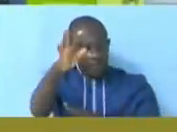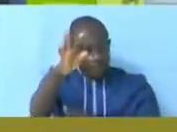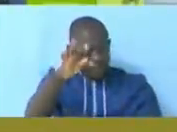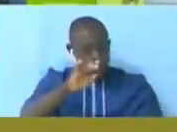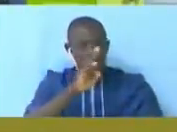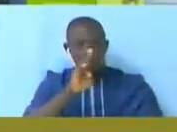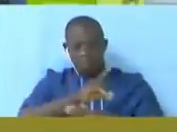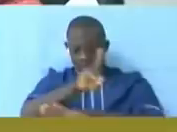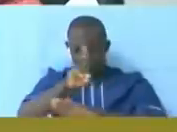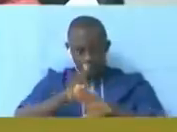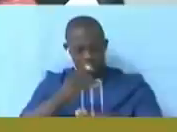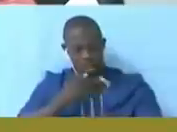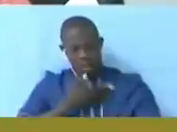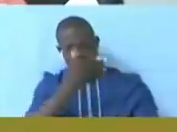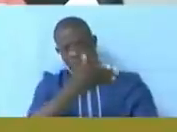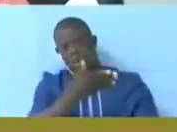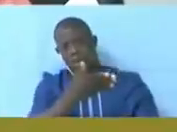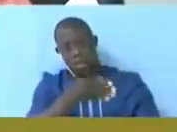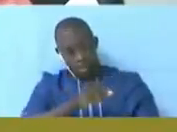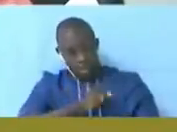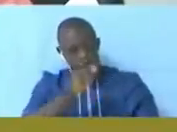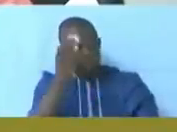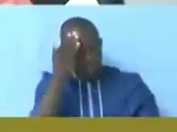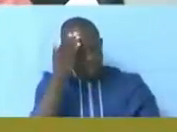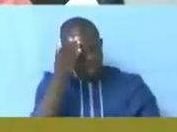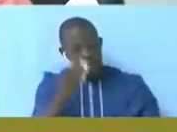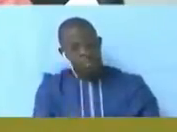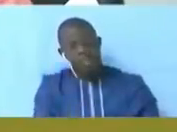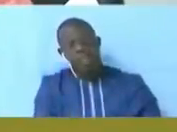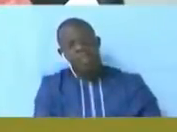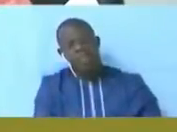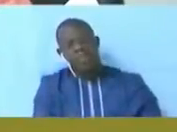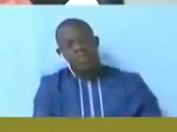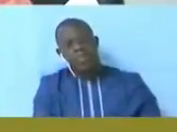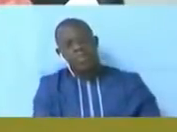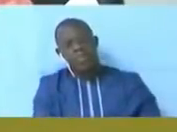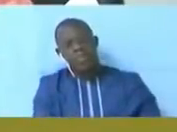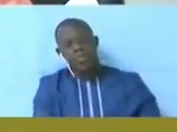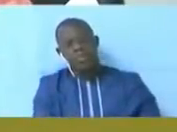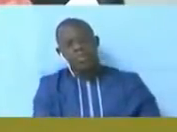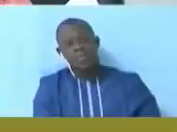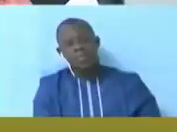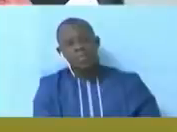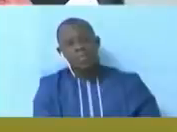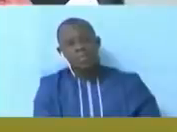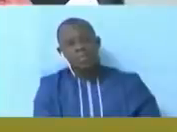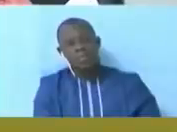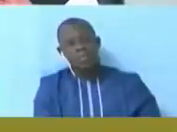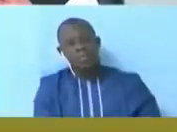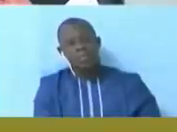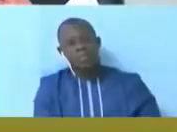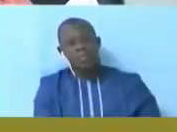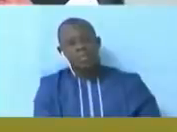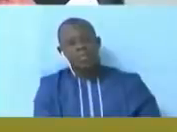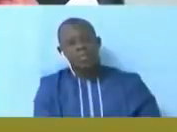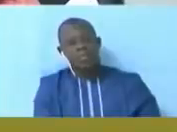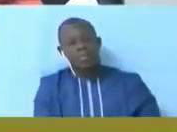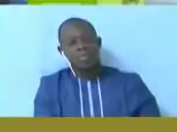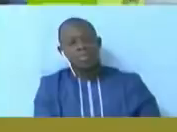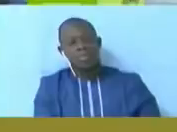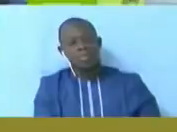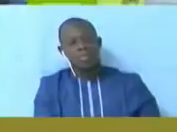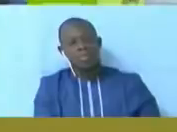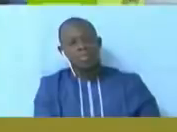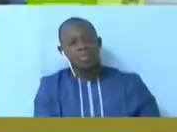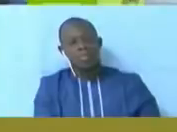lonko, soja rolumenbe Farafenya, nite karla nyoma, funiye kuu soto meya lonka asike wali oti ni